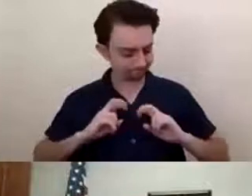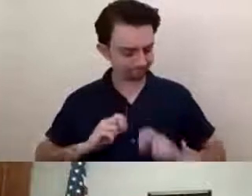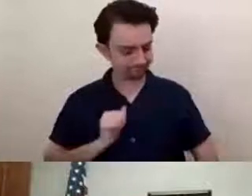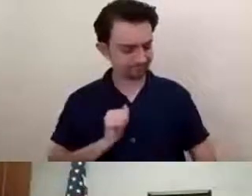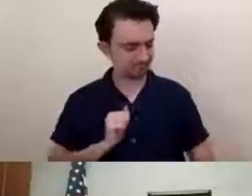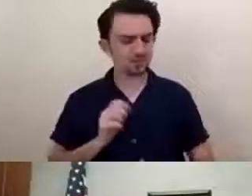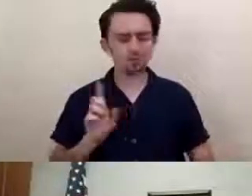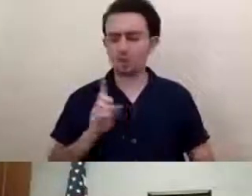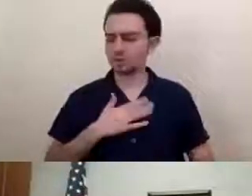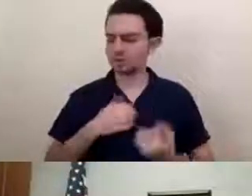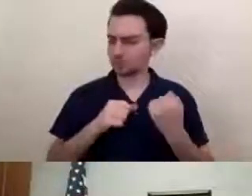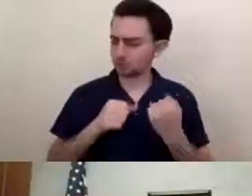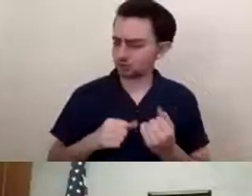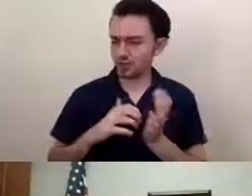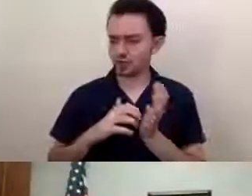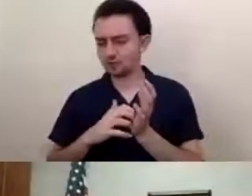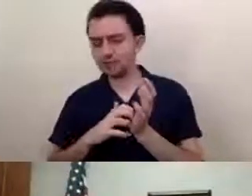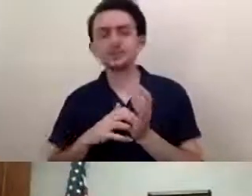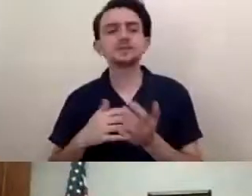to help guide your committees. So